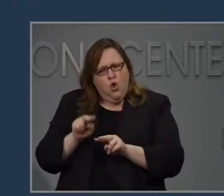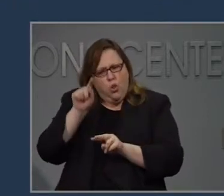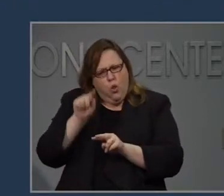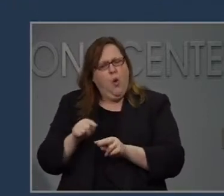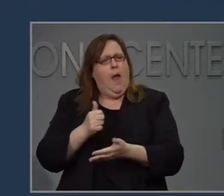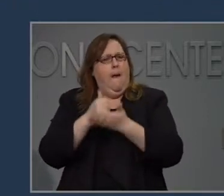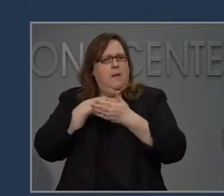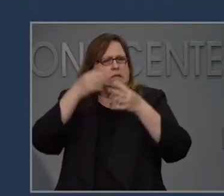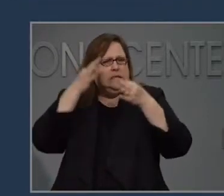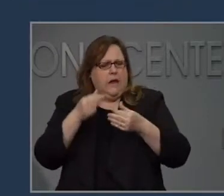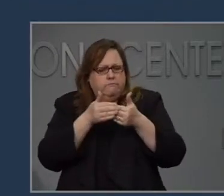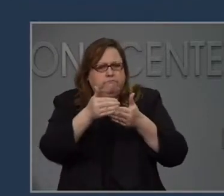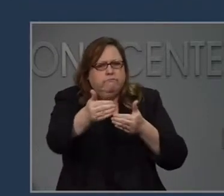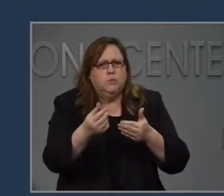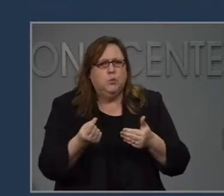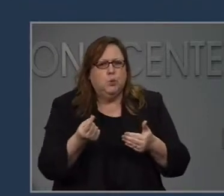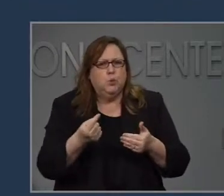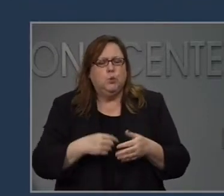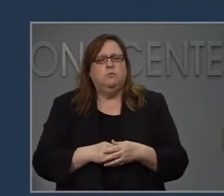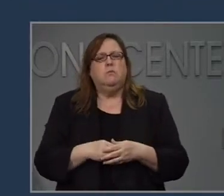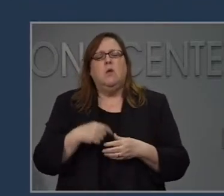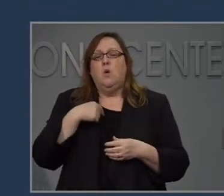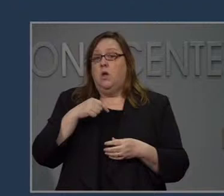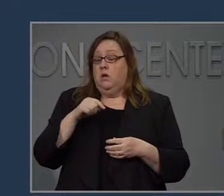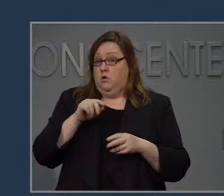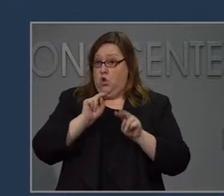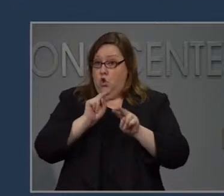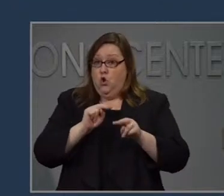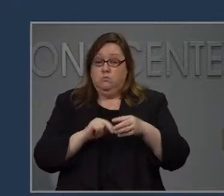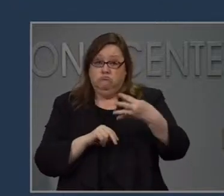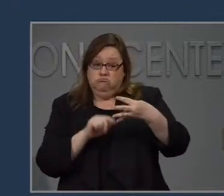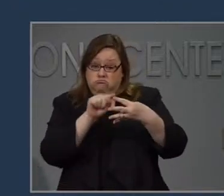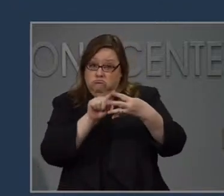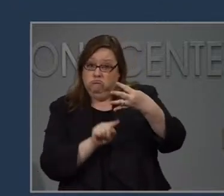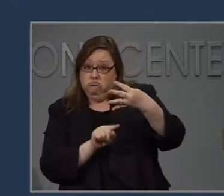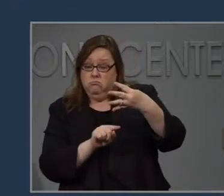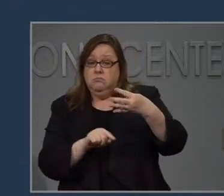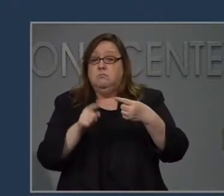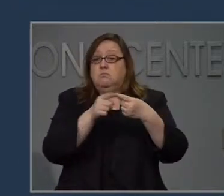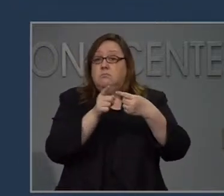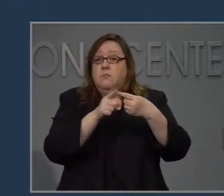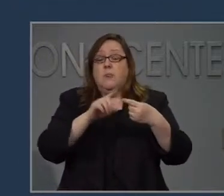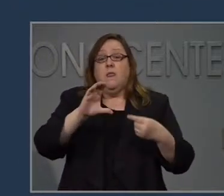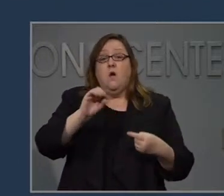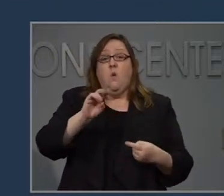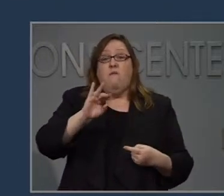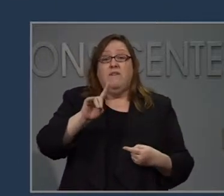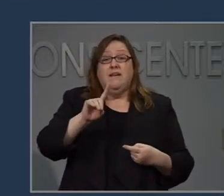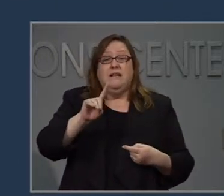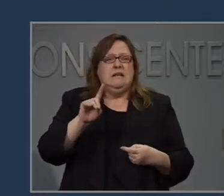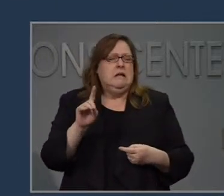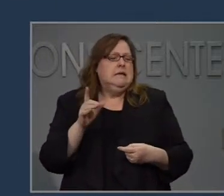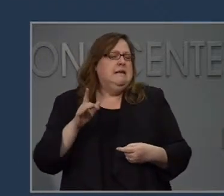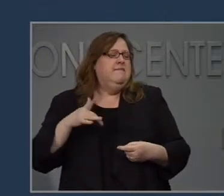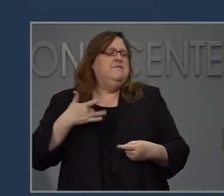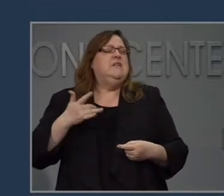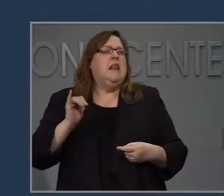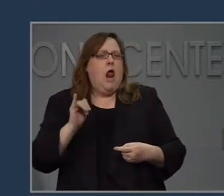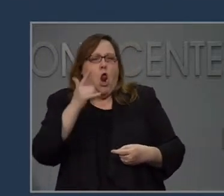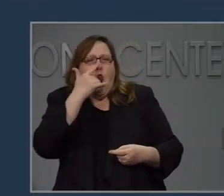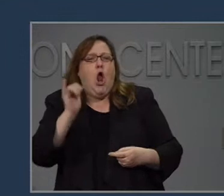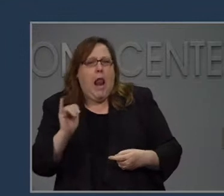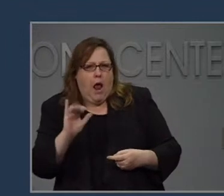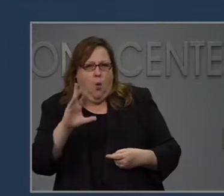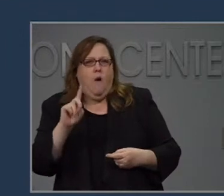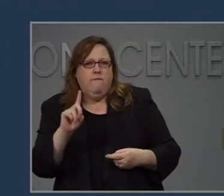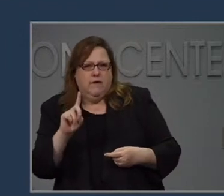continue to look at a combination of trends: COVID-like syndromic cases, lab-confirmed cases, positive